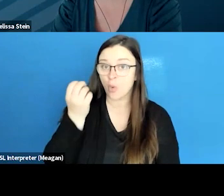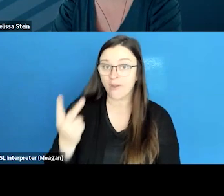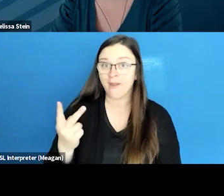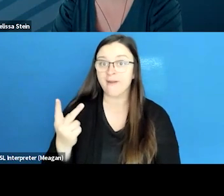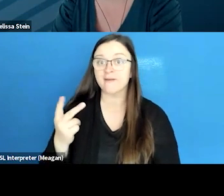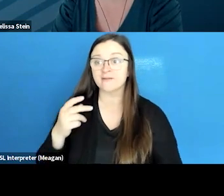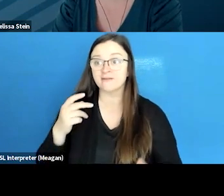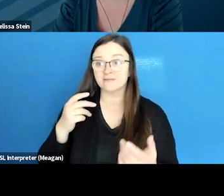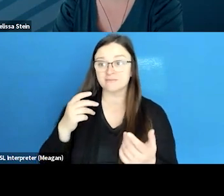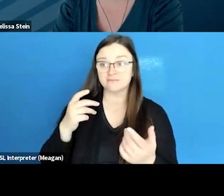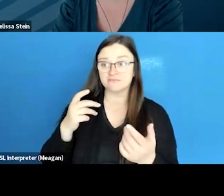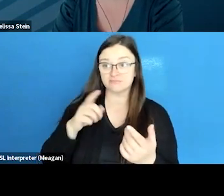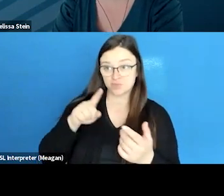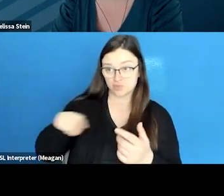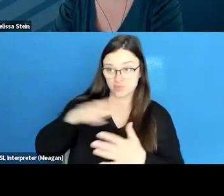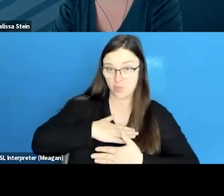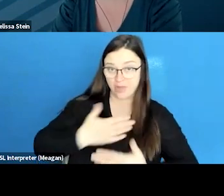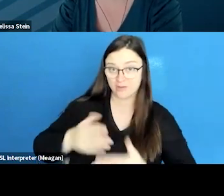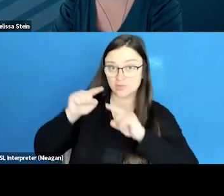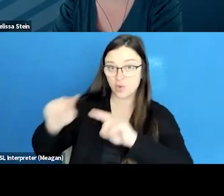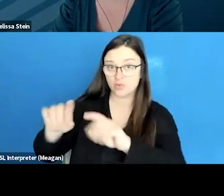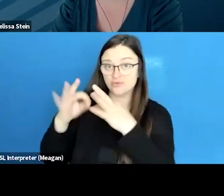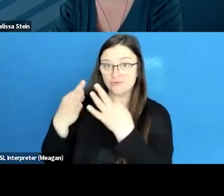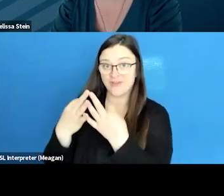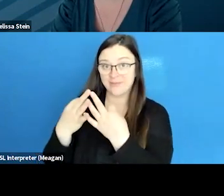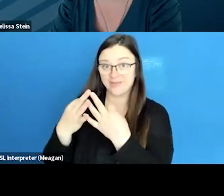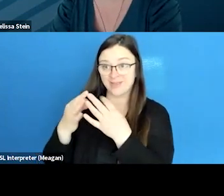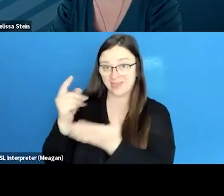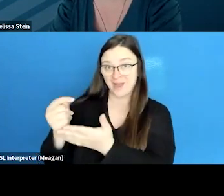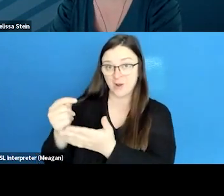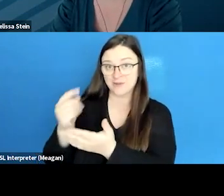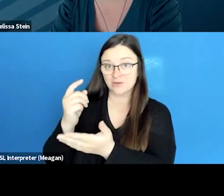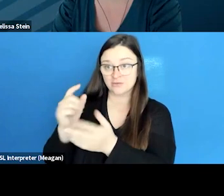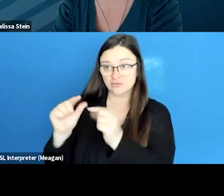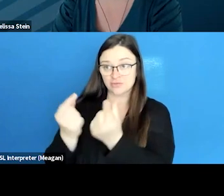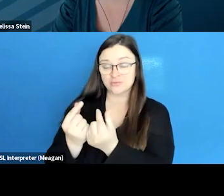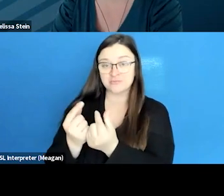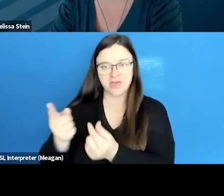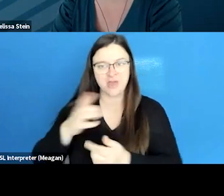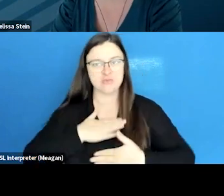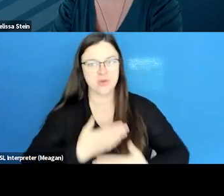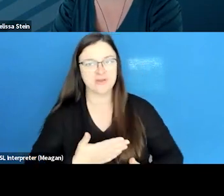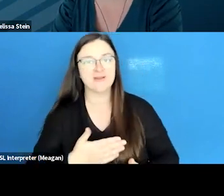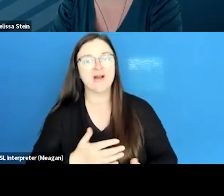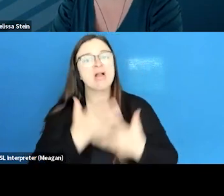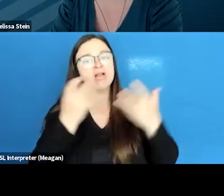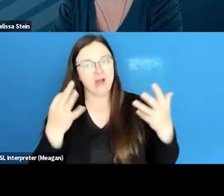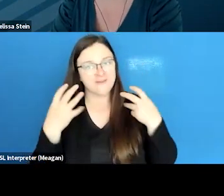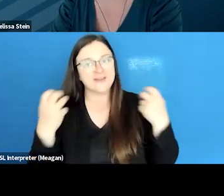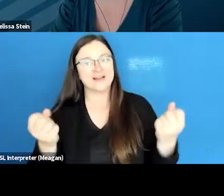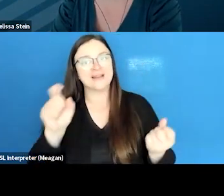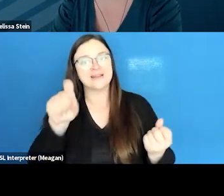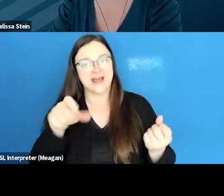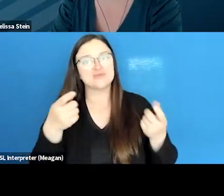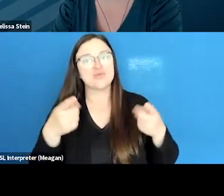a family therapy group. And they were okay with it. And once they got the information, there was a lot of healing that needed to take